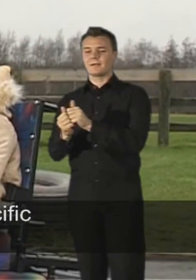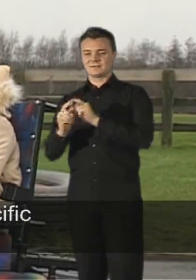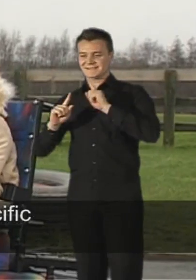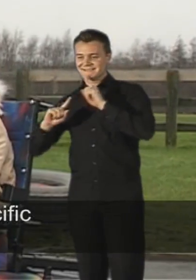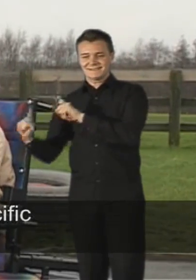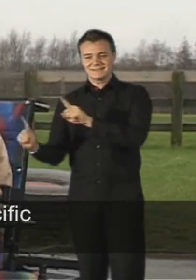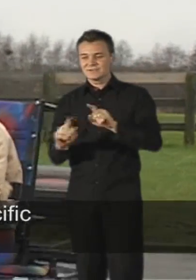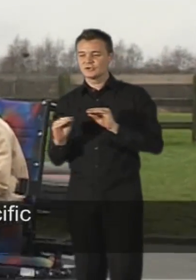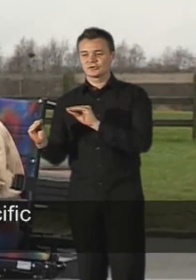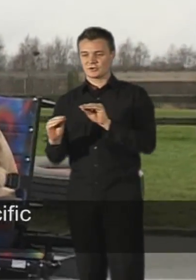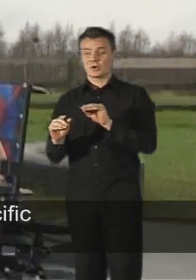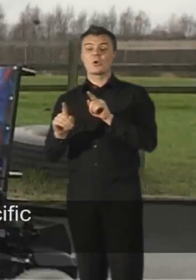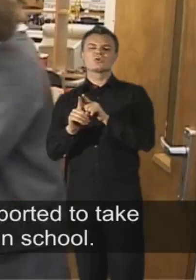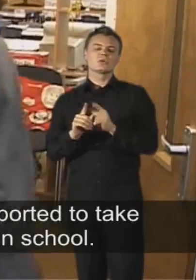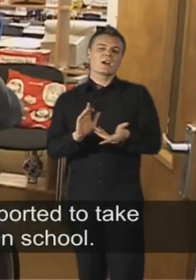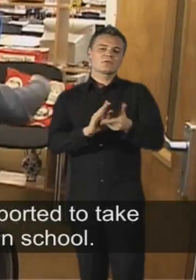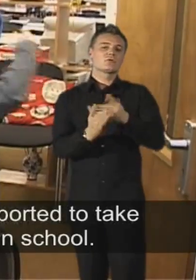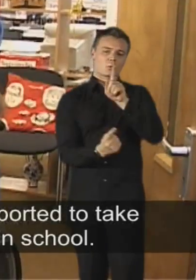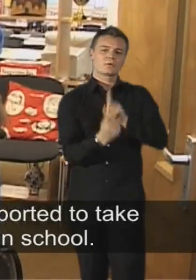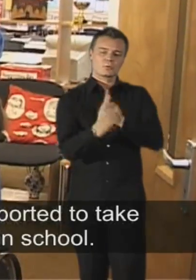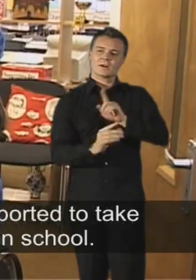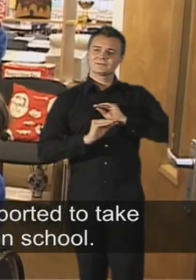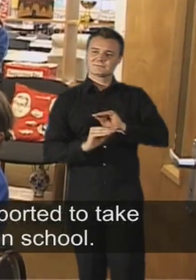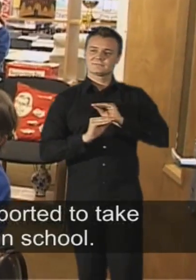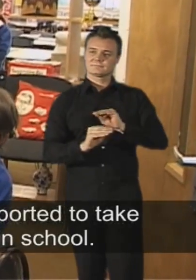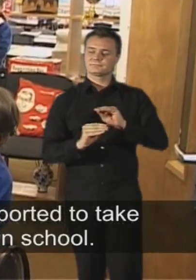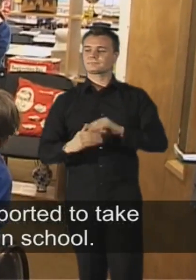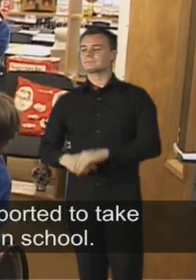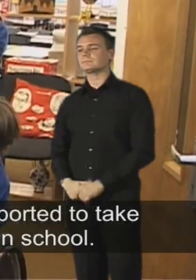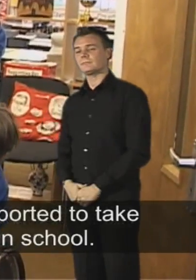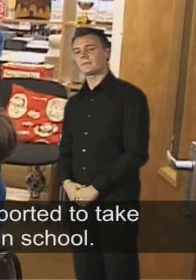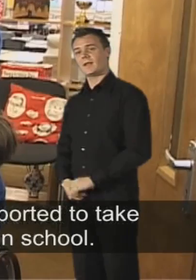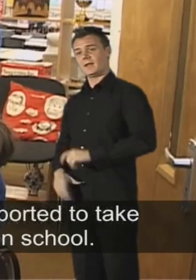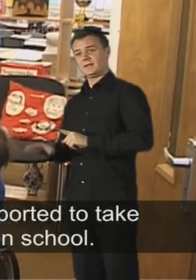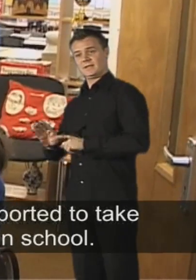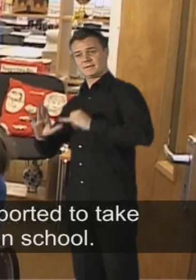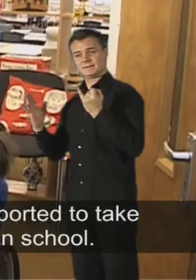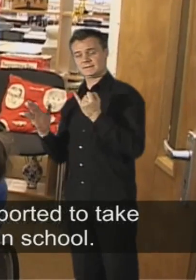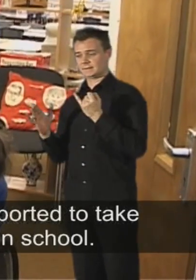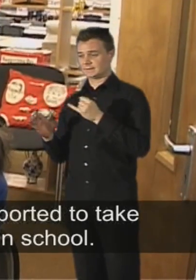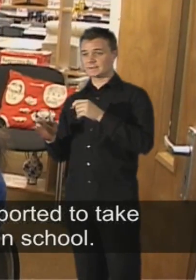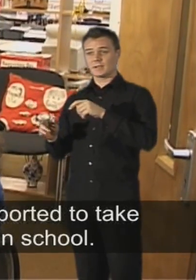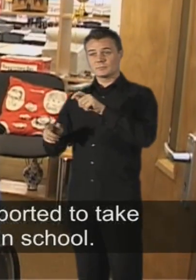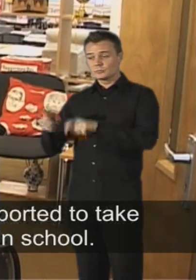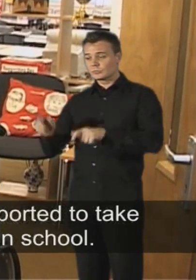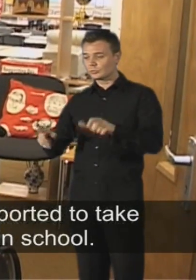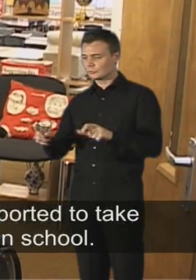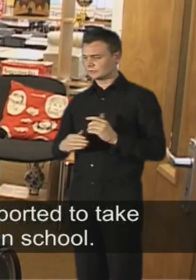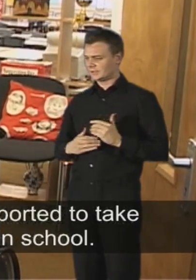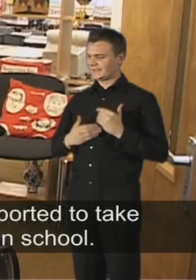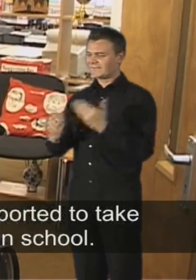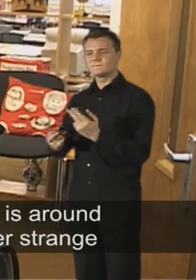one-to-one sessions. At Bowness, Year 6 pupils are supported to take responsibilities for a variety of tasks in